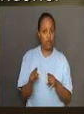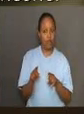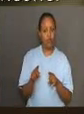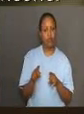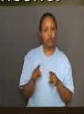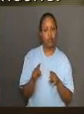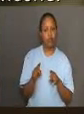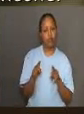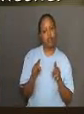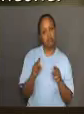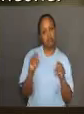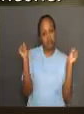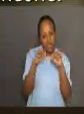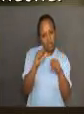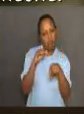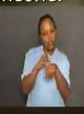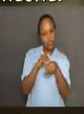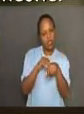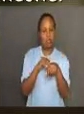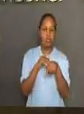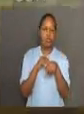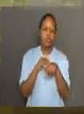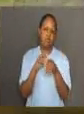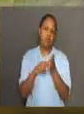of aggression against someone.